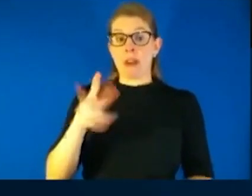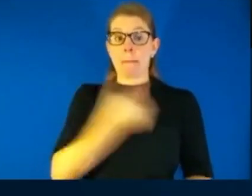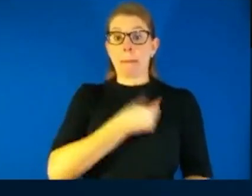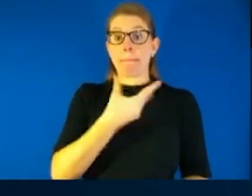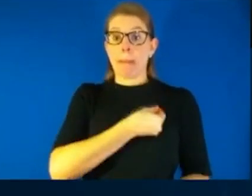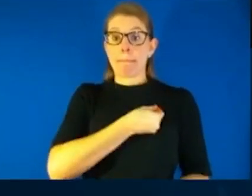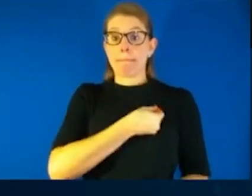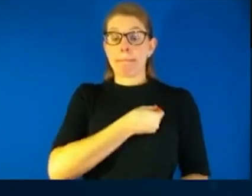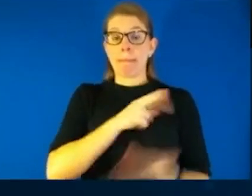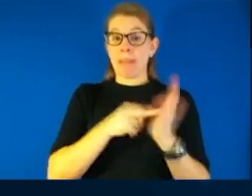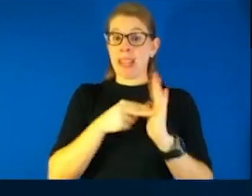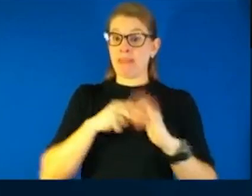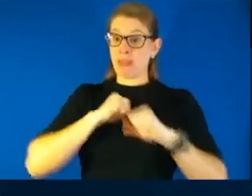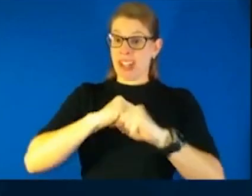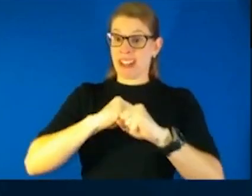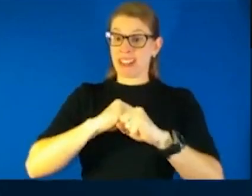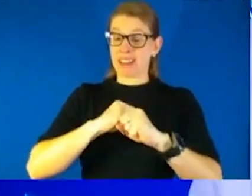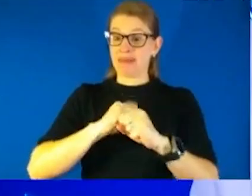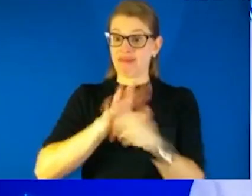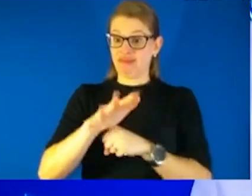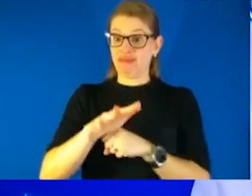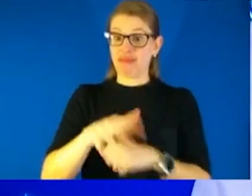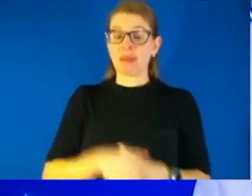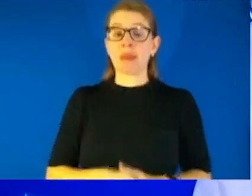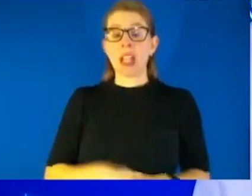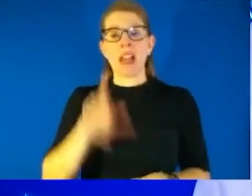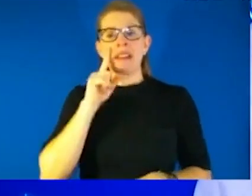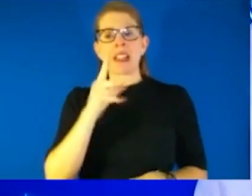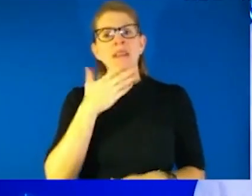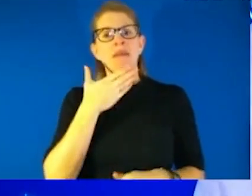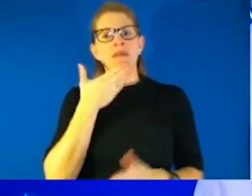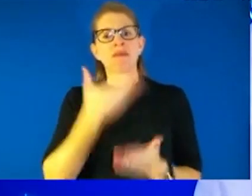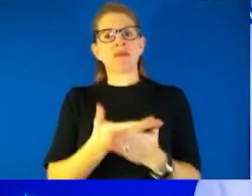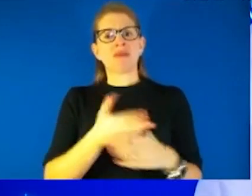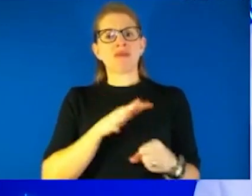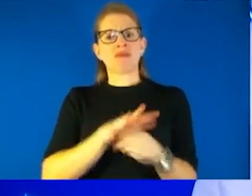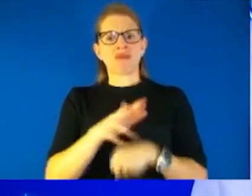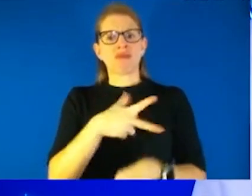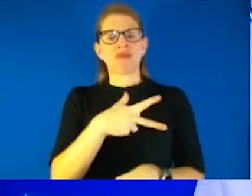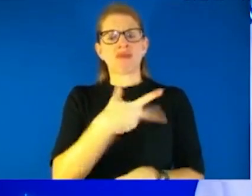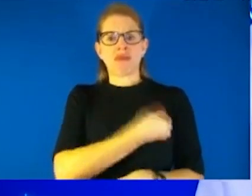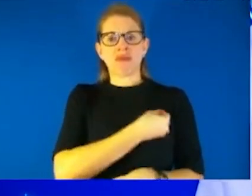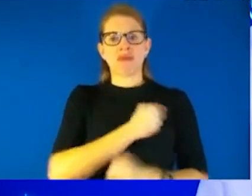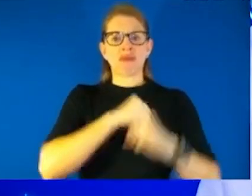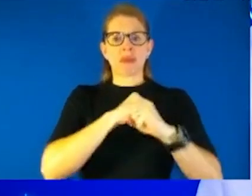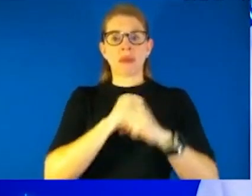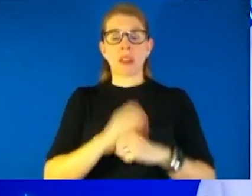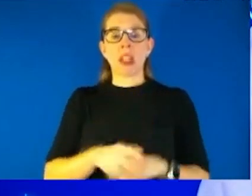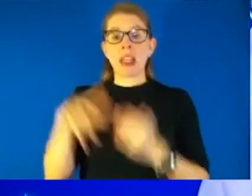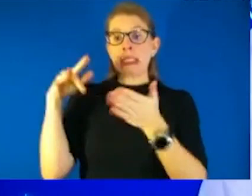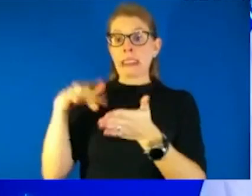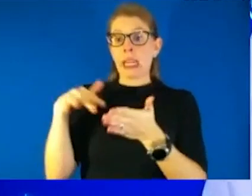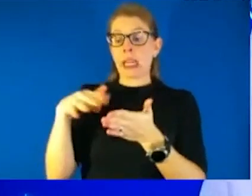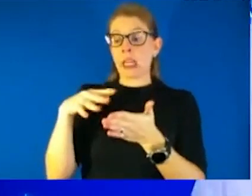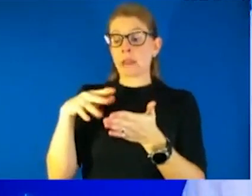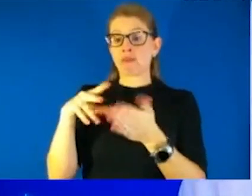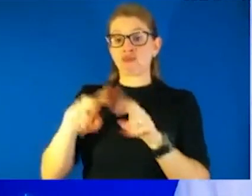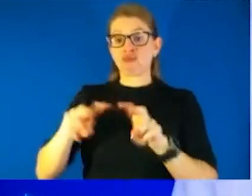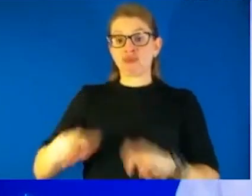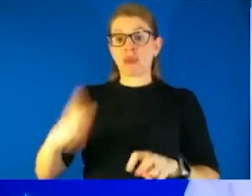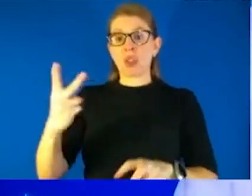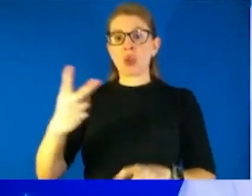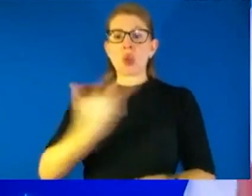pretty well protected? I think you have pretty good protection. Again, remember, a lot of these studies are looking at post 2-dose vaccine. So